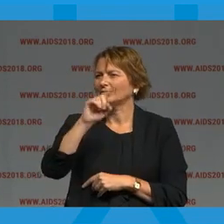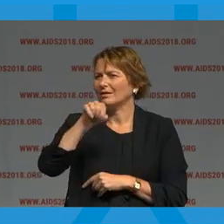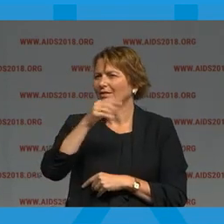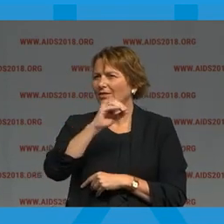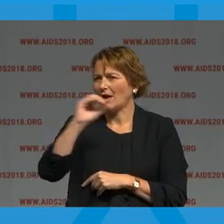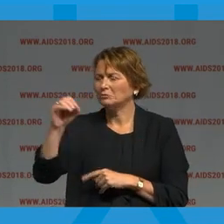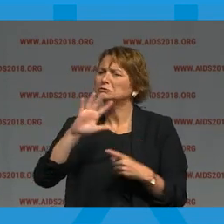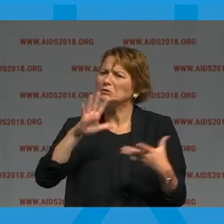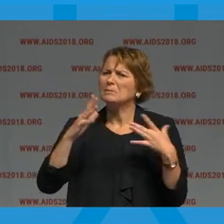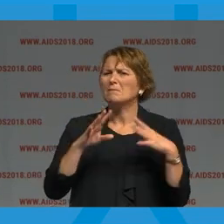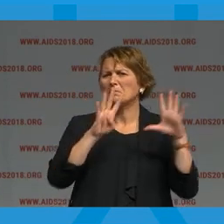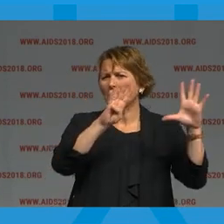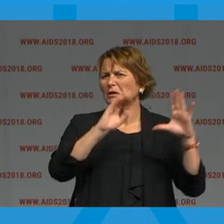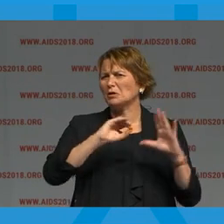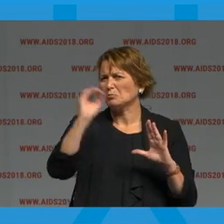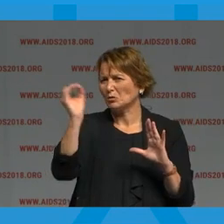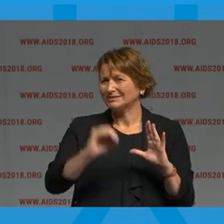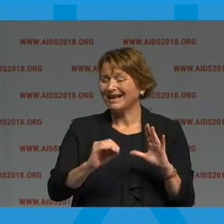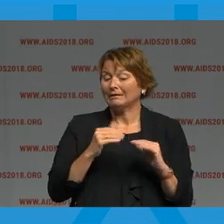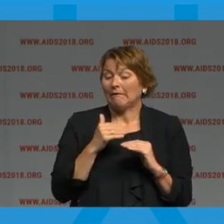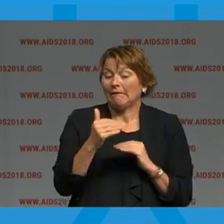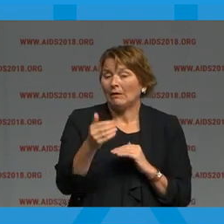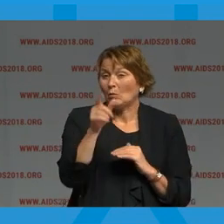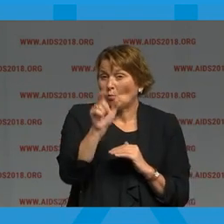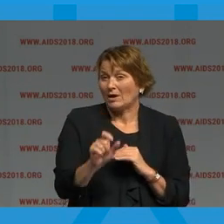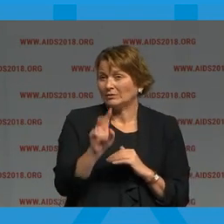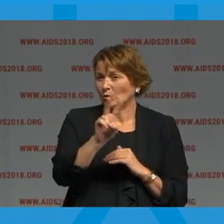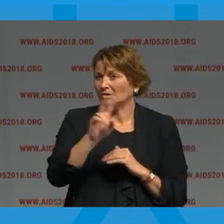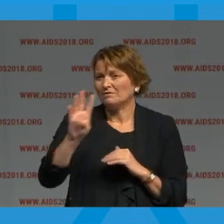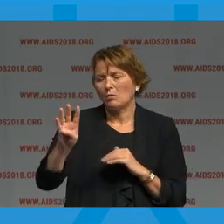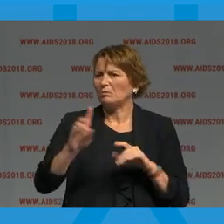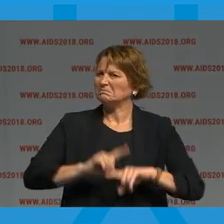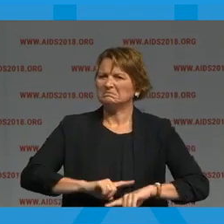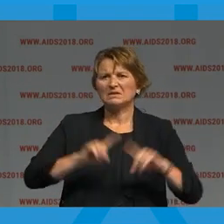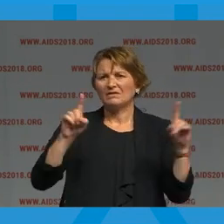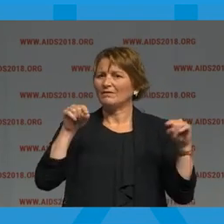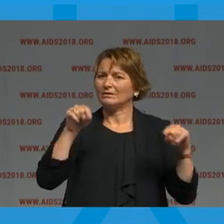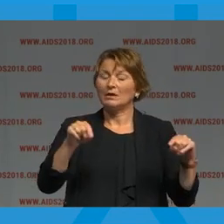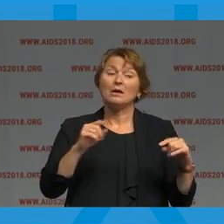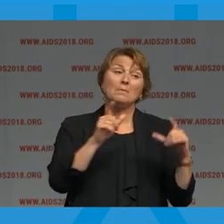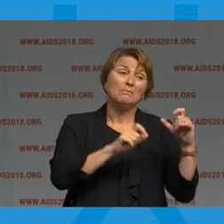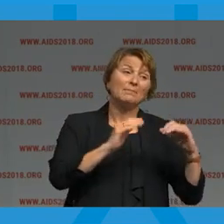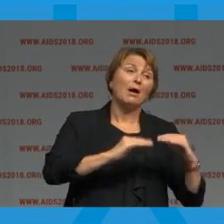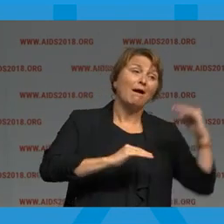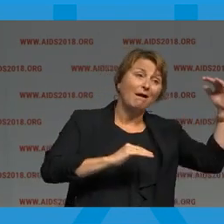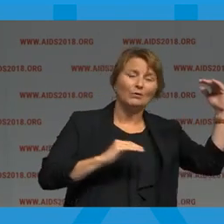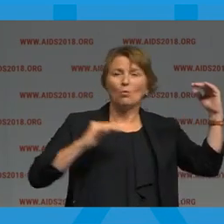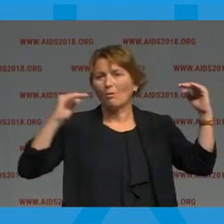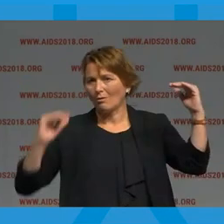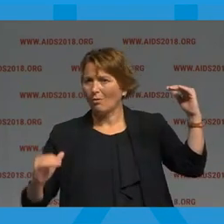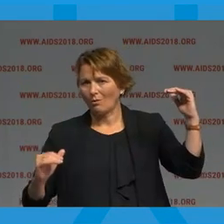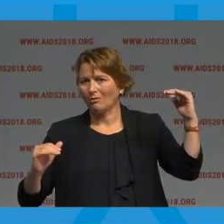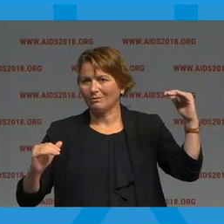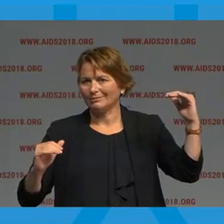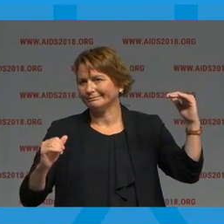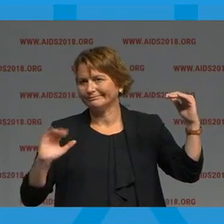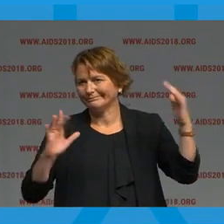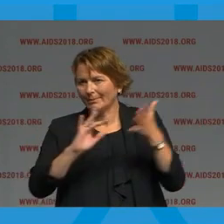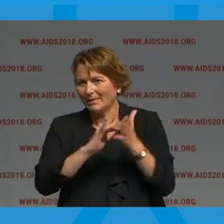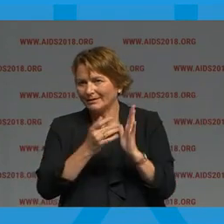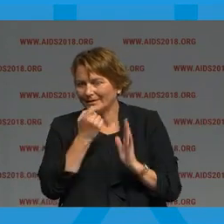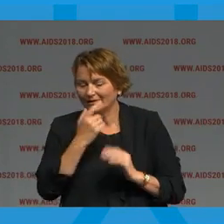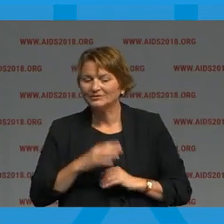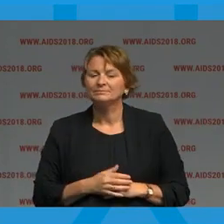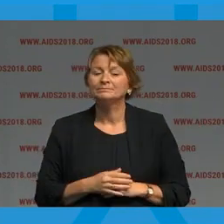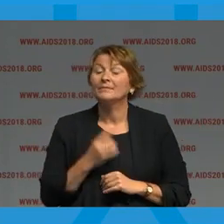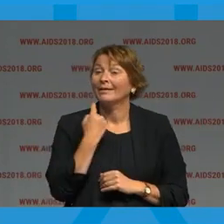around 90% again at week 24, were not different in people with high or with low viral load. I had yesterday the opportunity